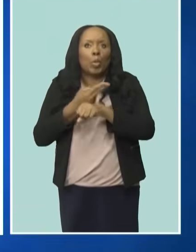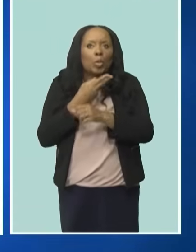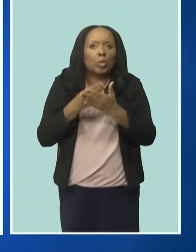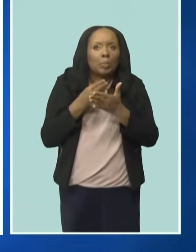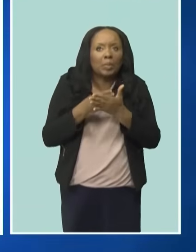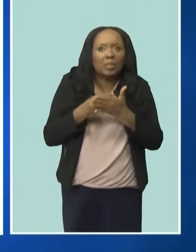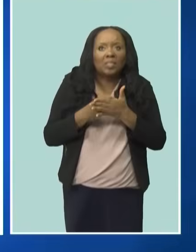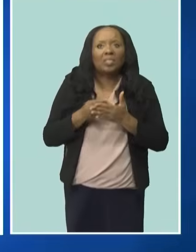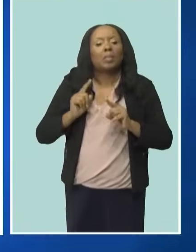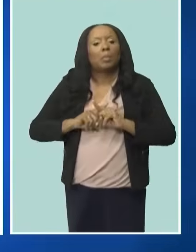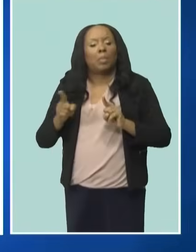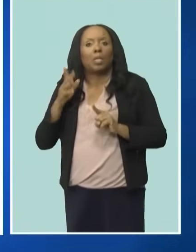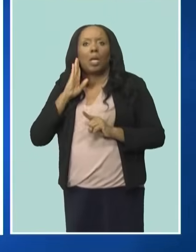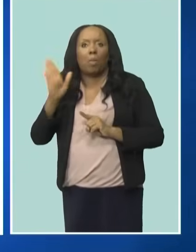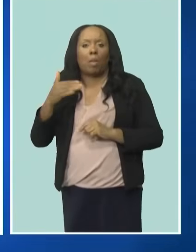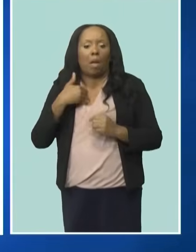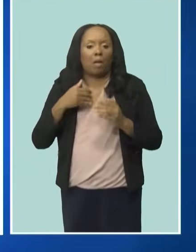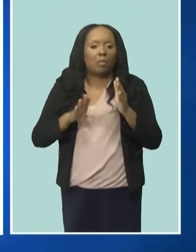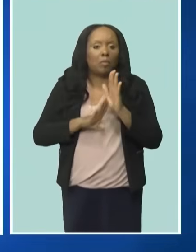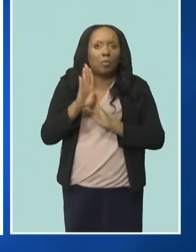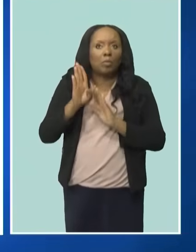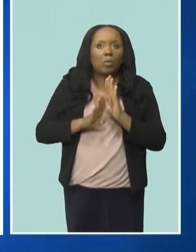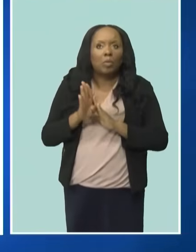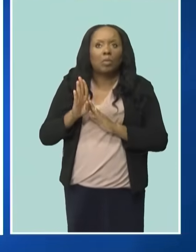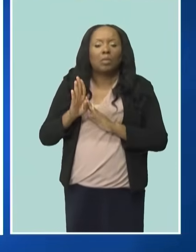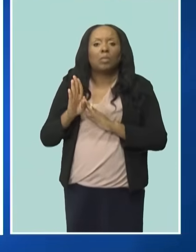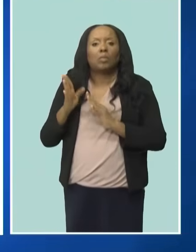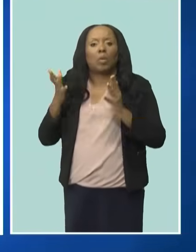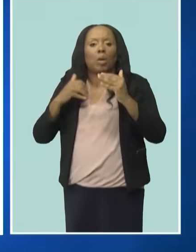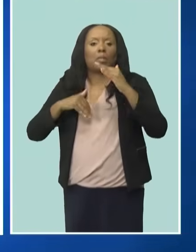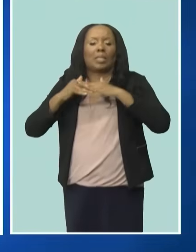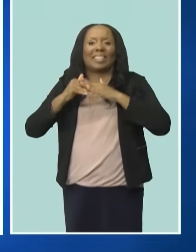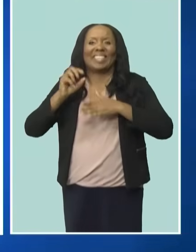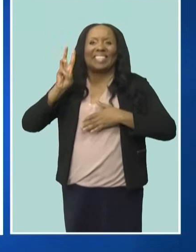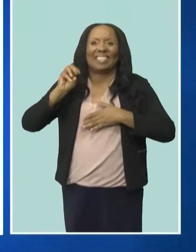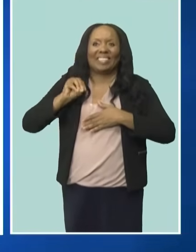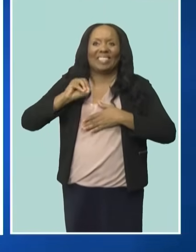that. Along with the growth, we drive that towards 60% by